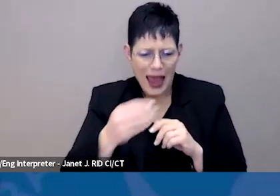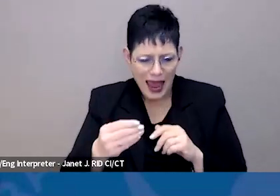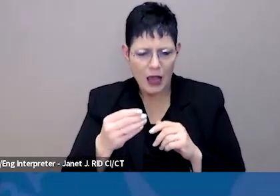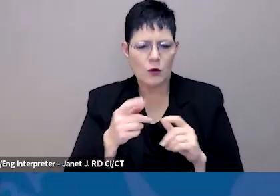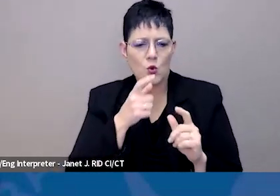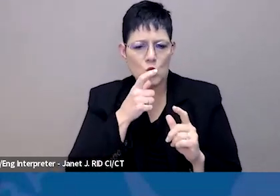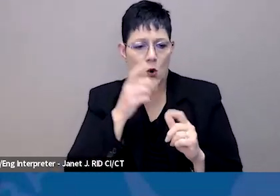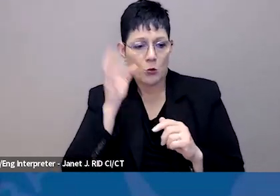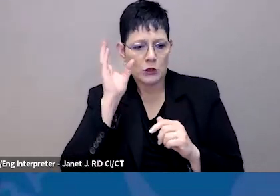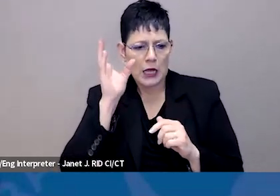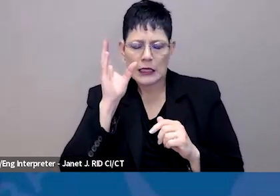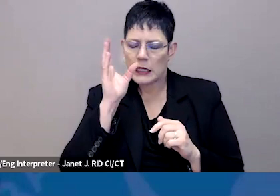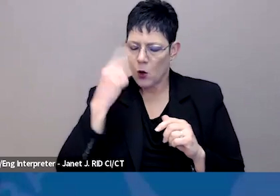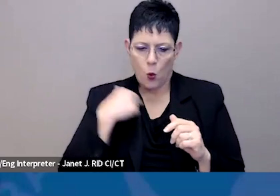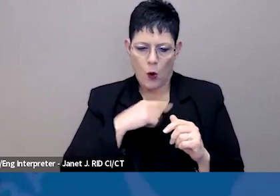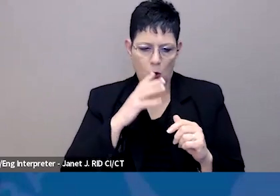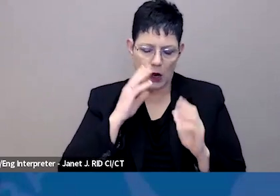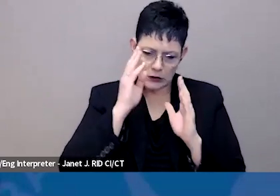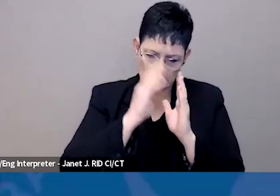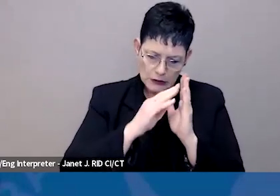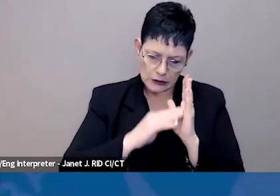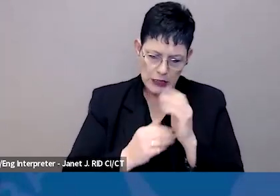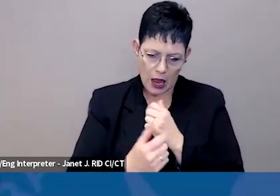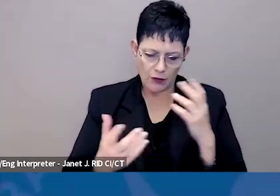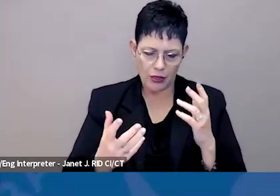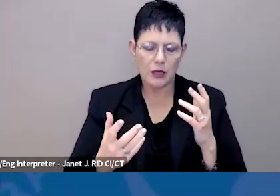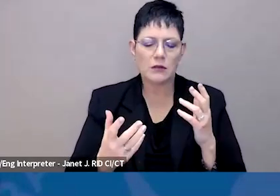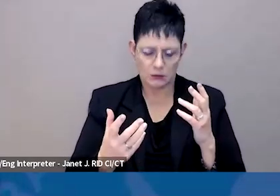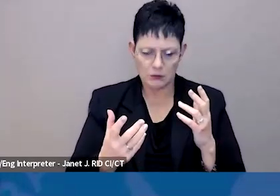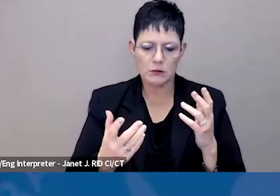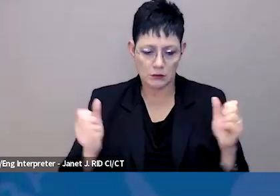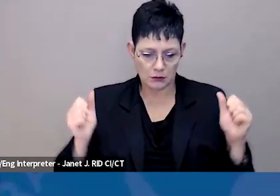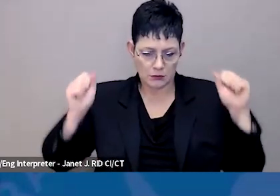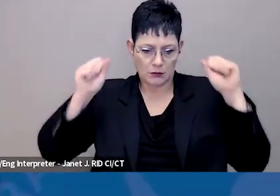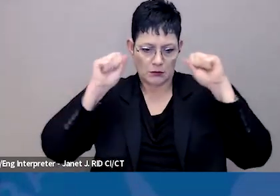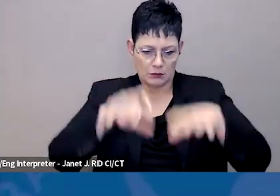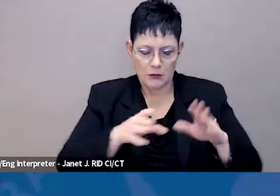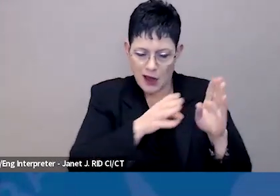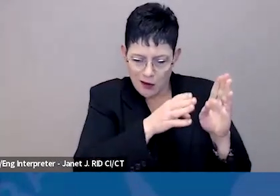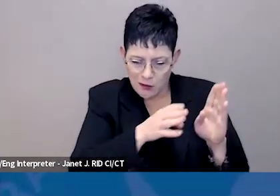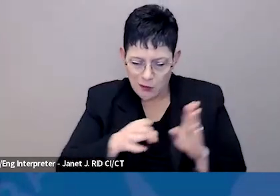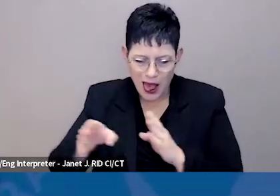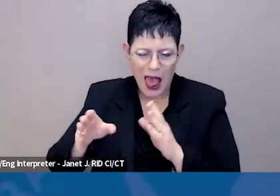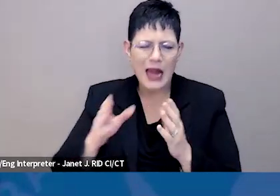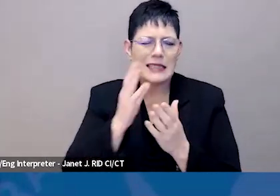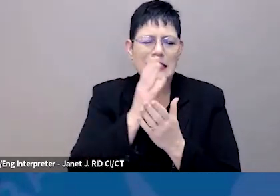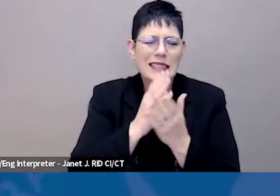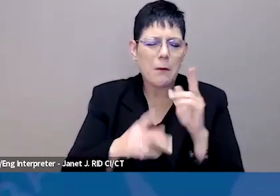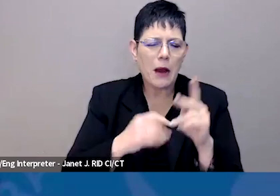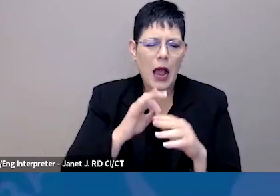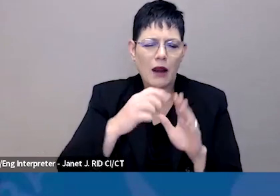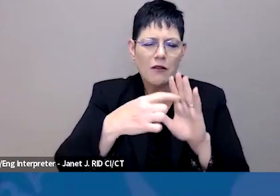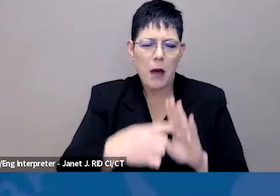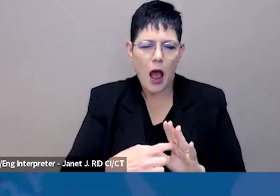by our presenters. And we're going to begin organizing that into a basic framework